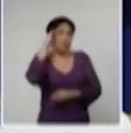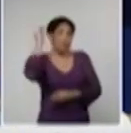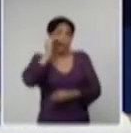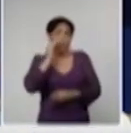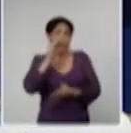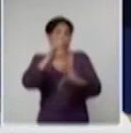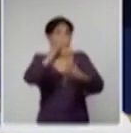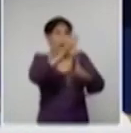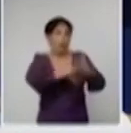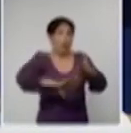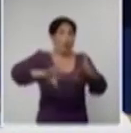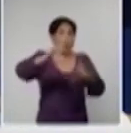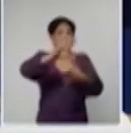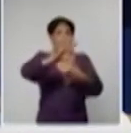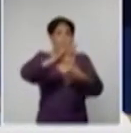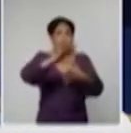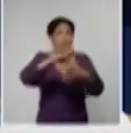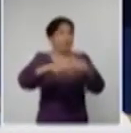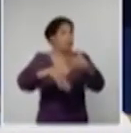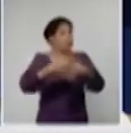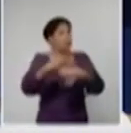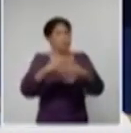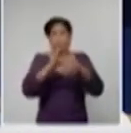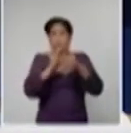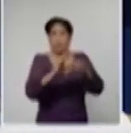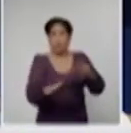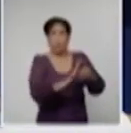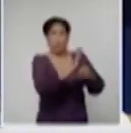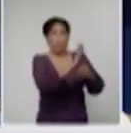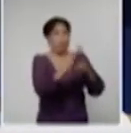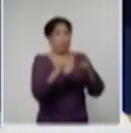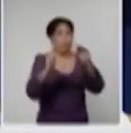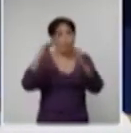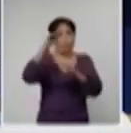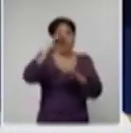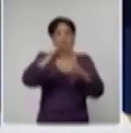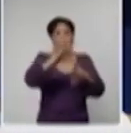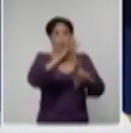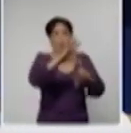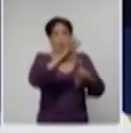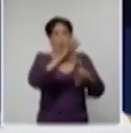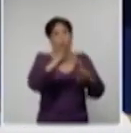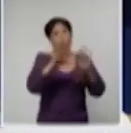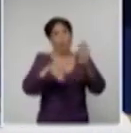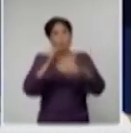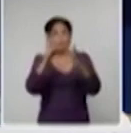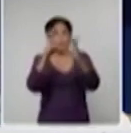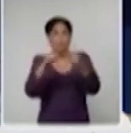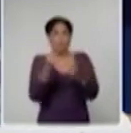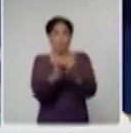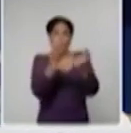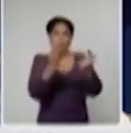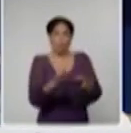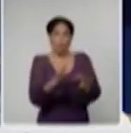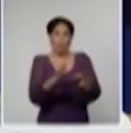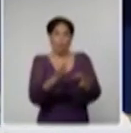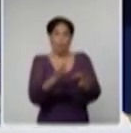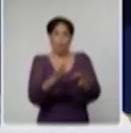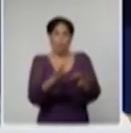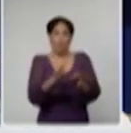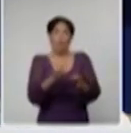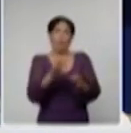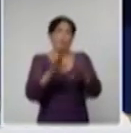as the center of the epicenter of the pandemic in the world. The countries of the region